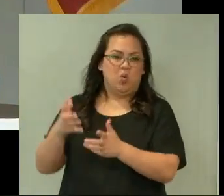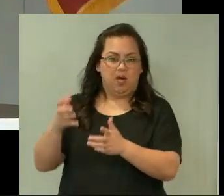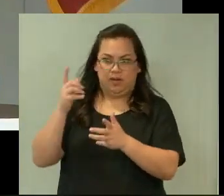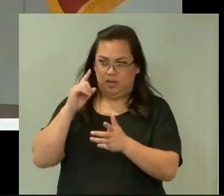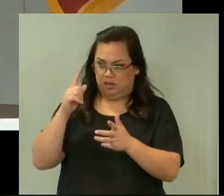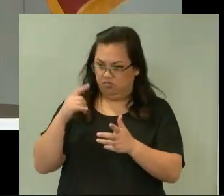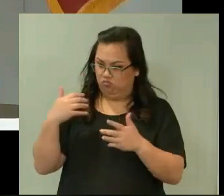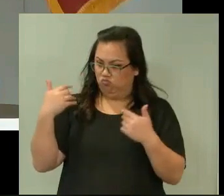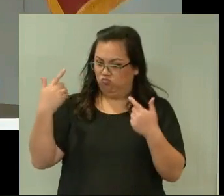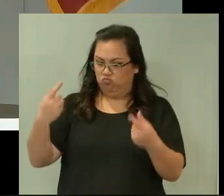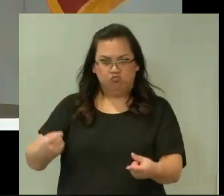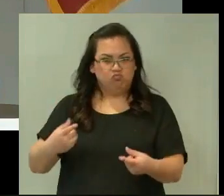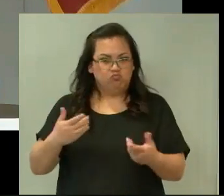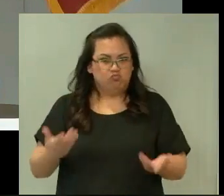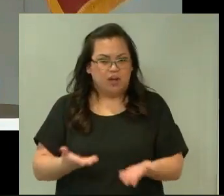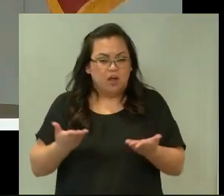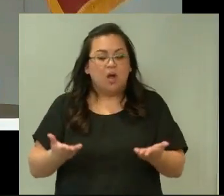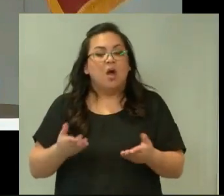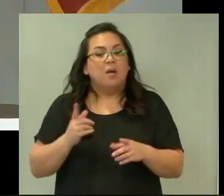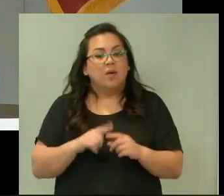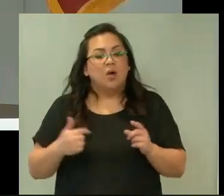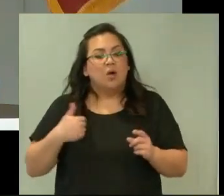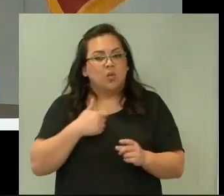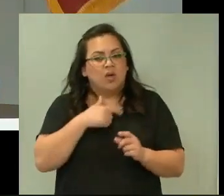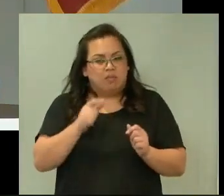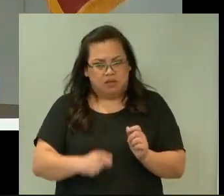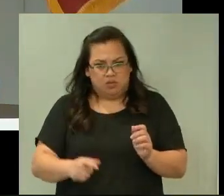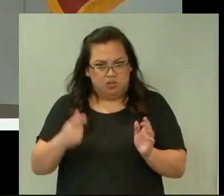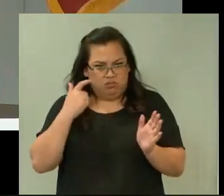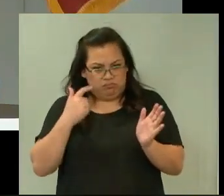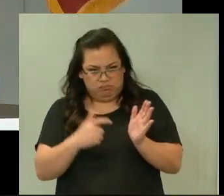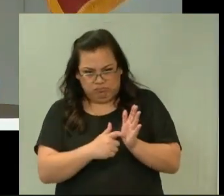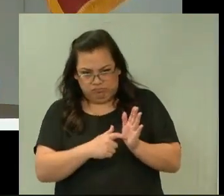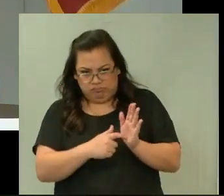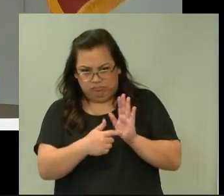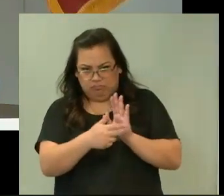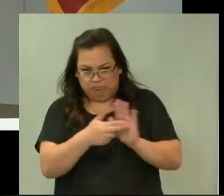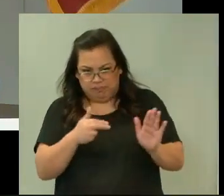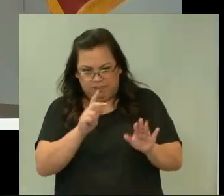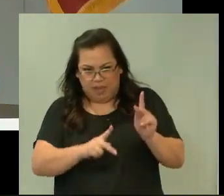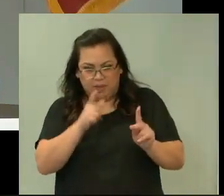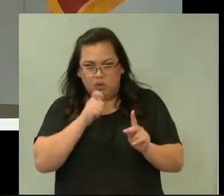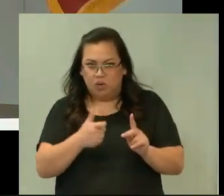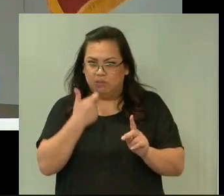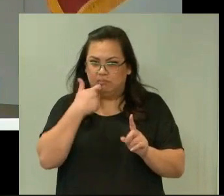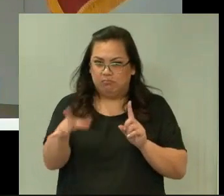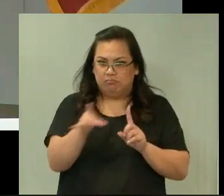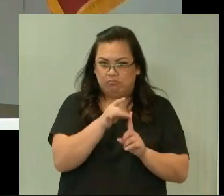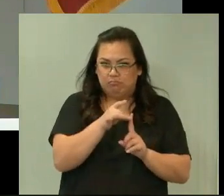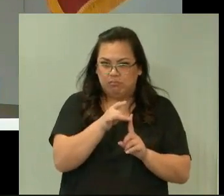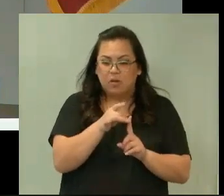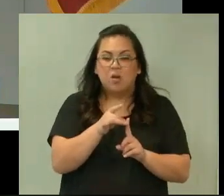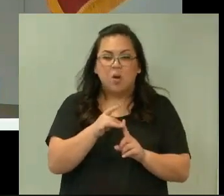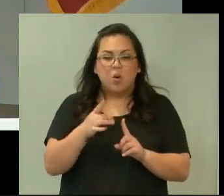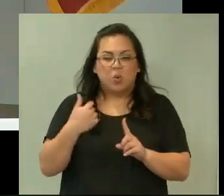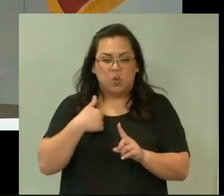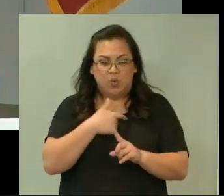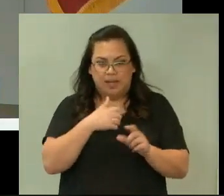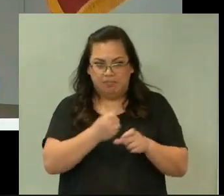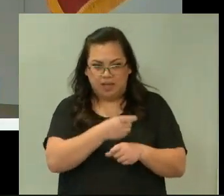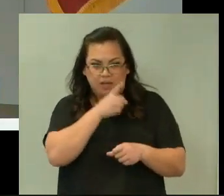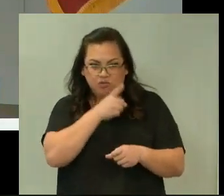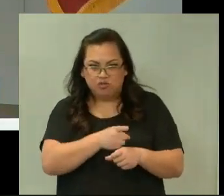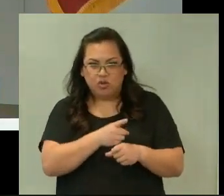in time. We also need to be able to identify people that are newly infected so that we can ensure